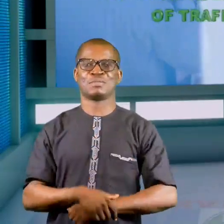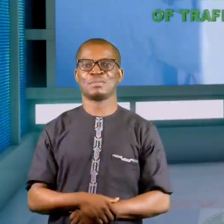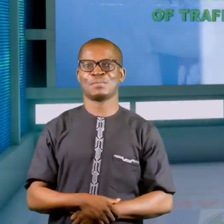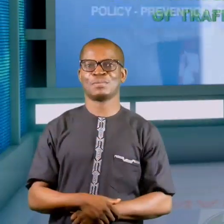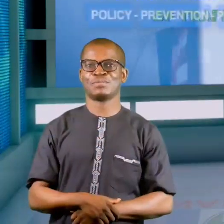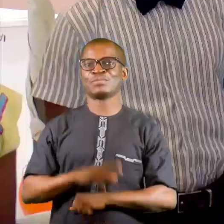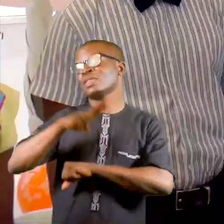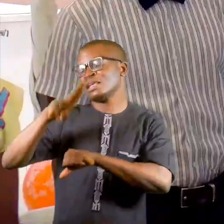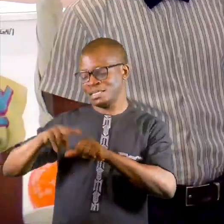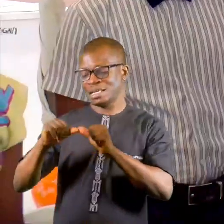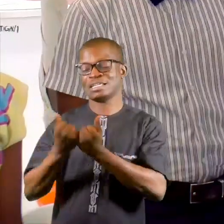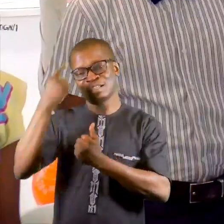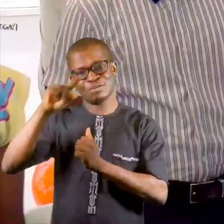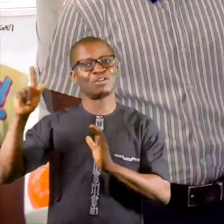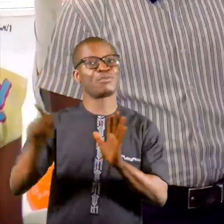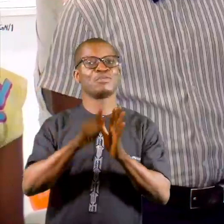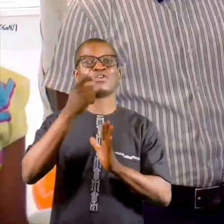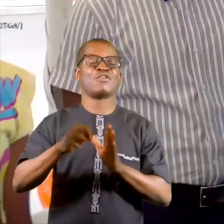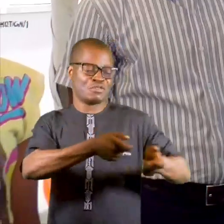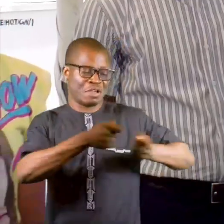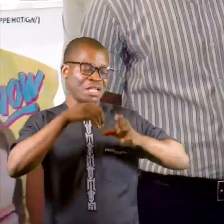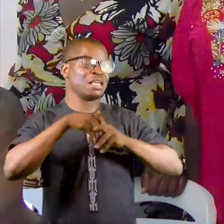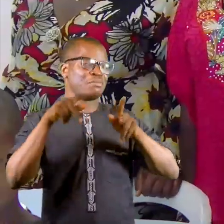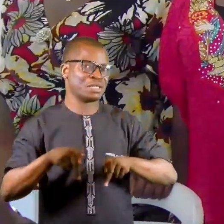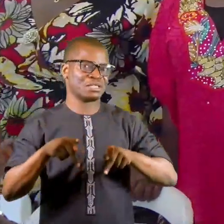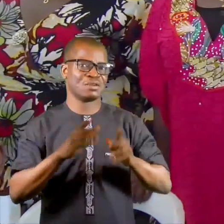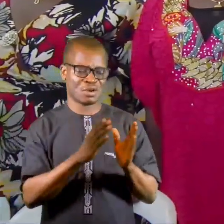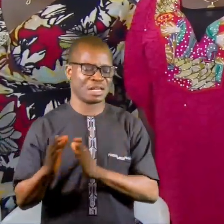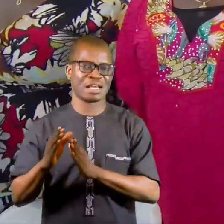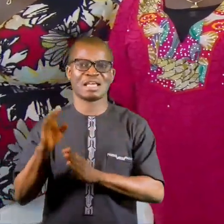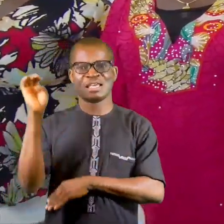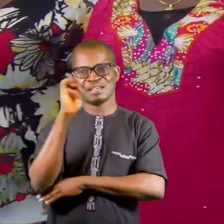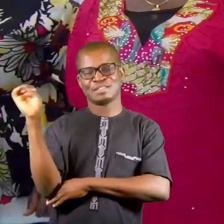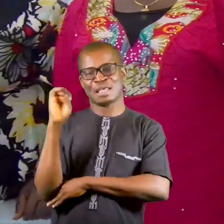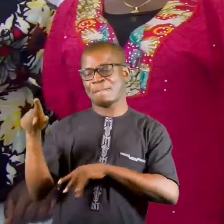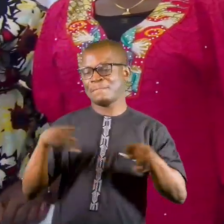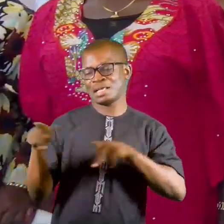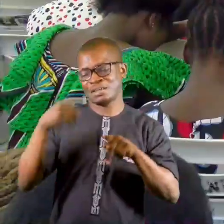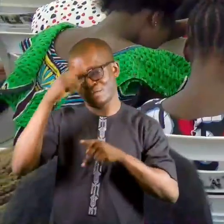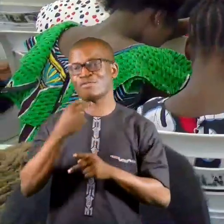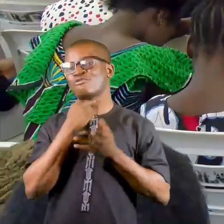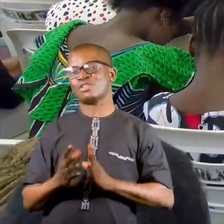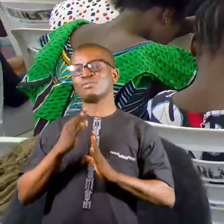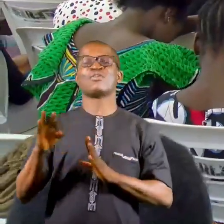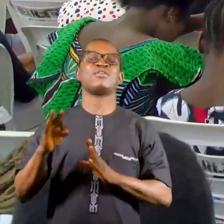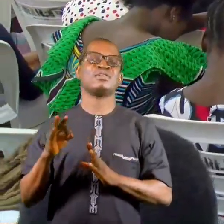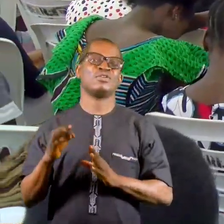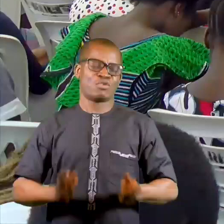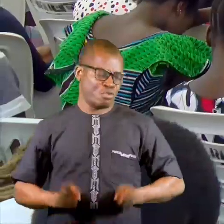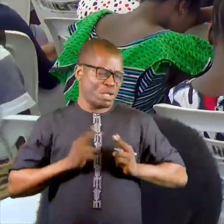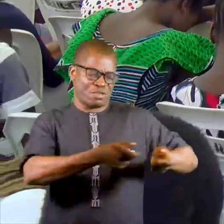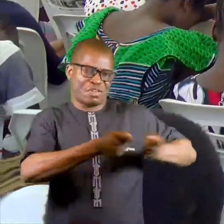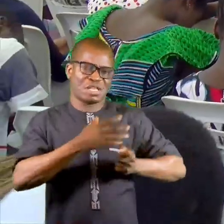NAPTIP on the Move. The National Agency for the Prohibition of Trafficking in Persons organized an Easter party for victims of human